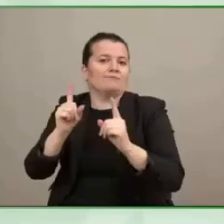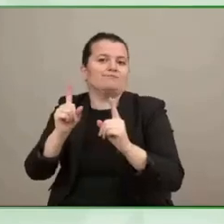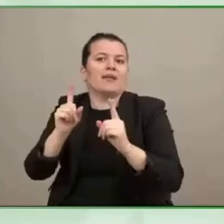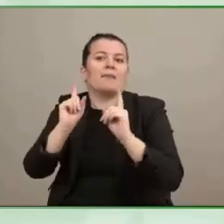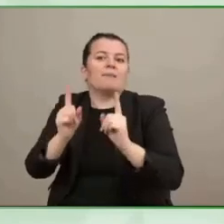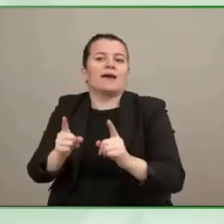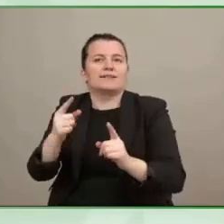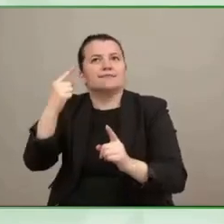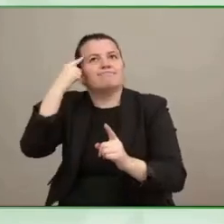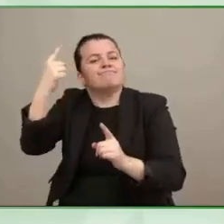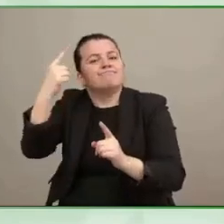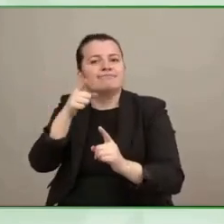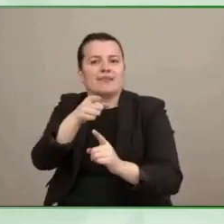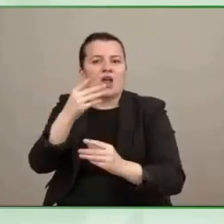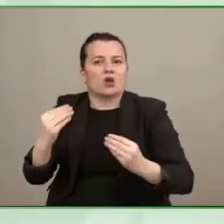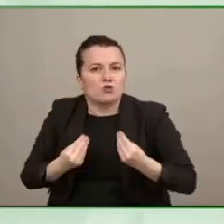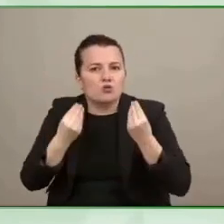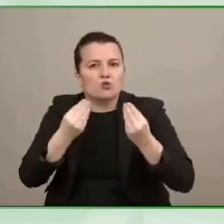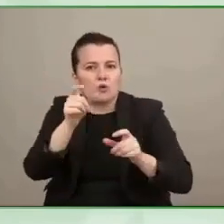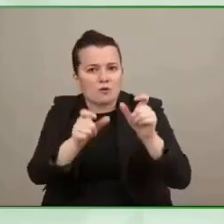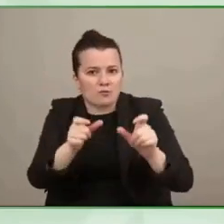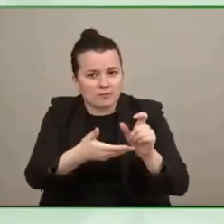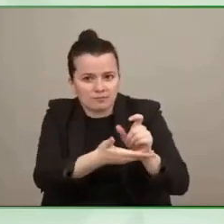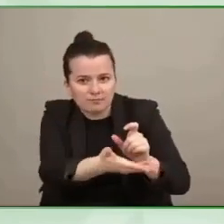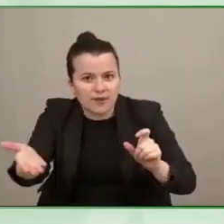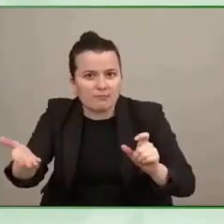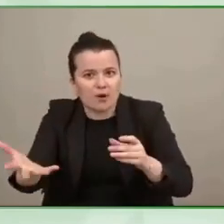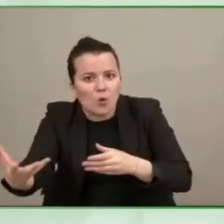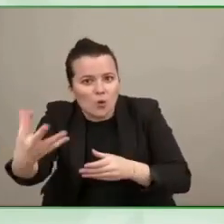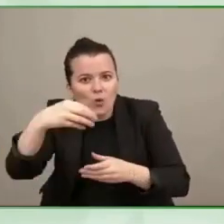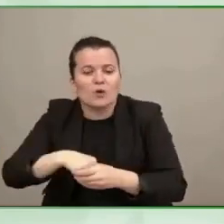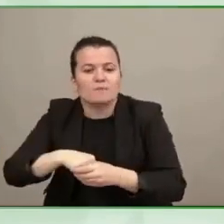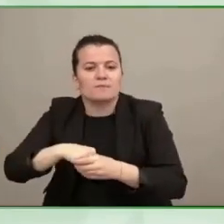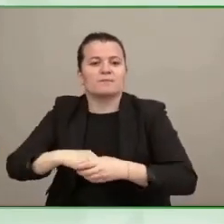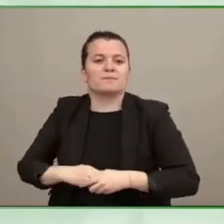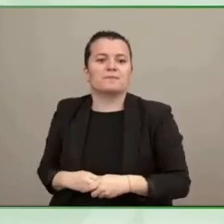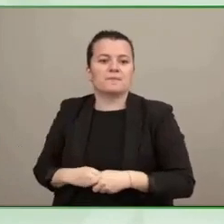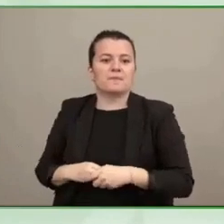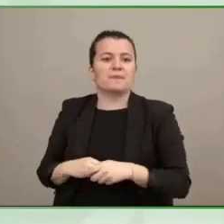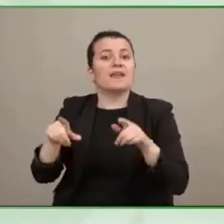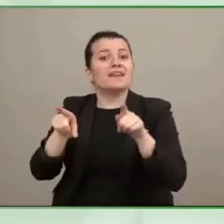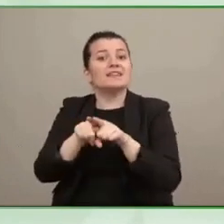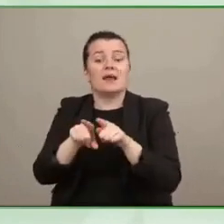DPOs organization for persons with disability in Iraq.